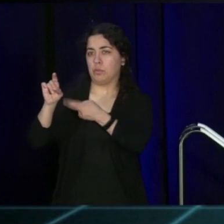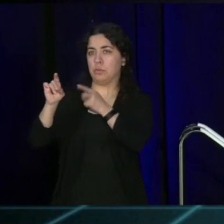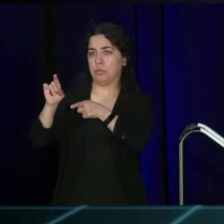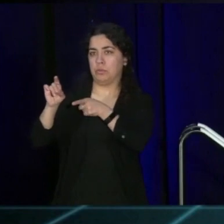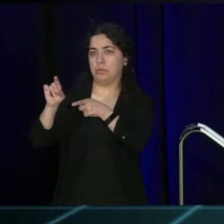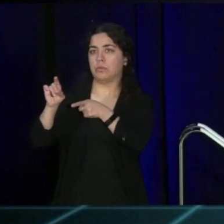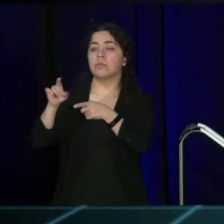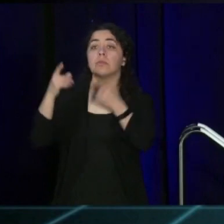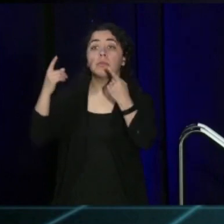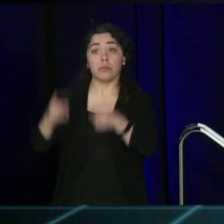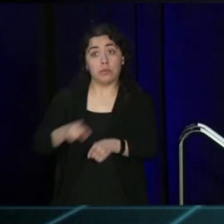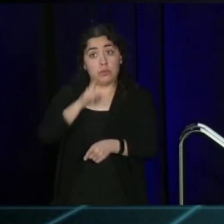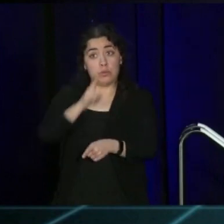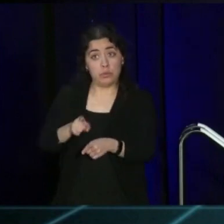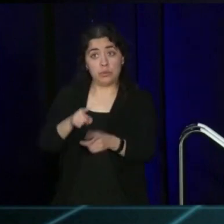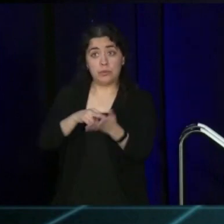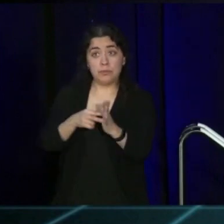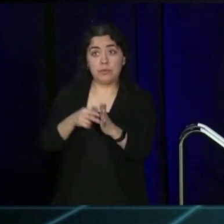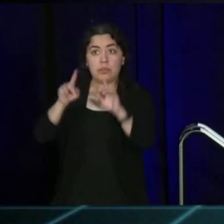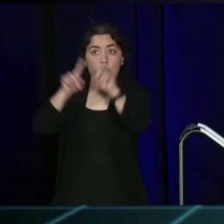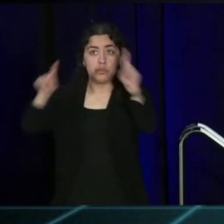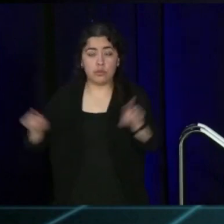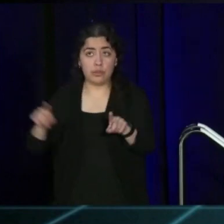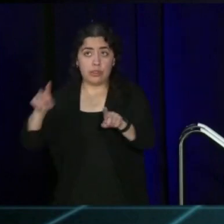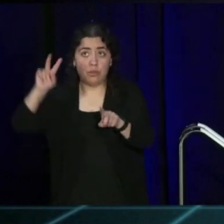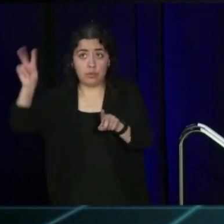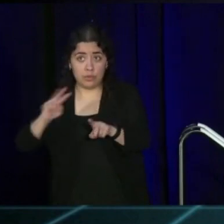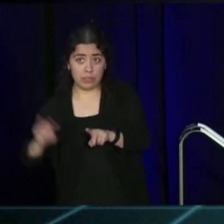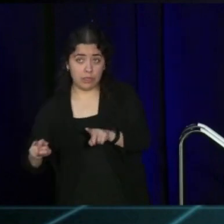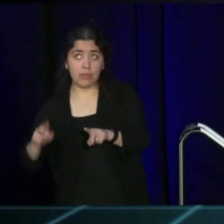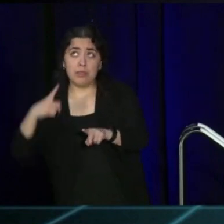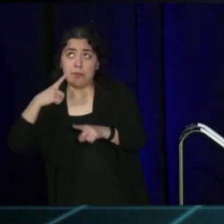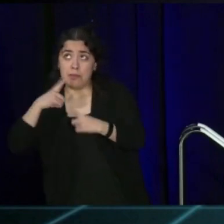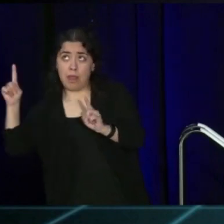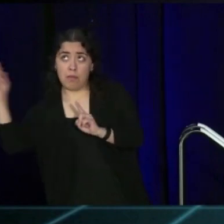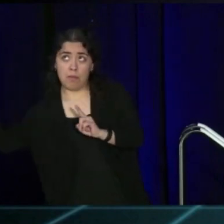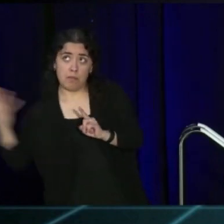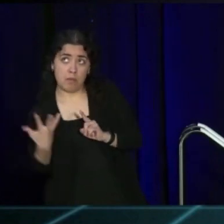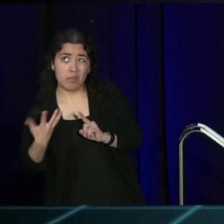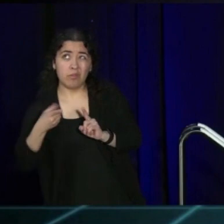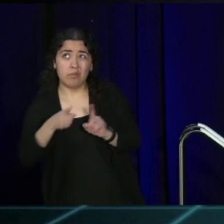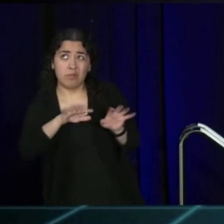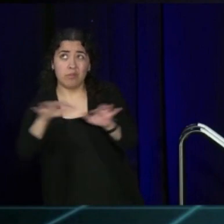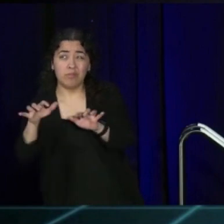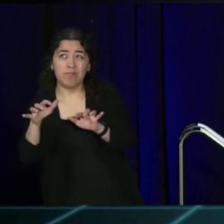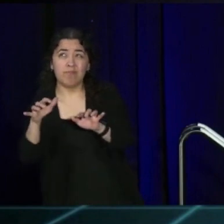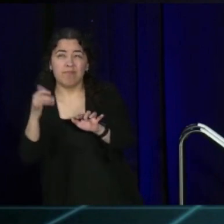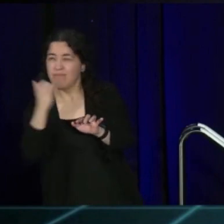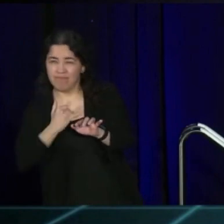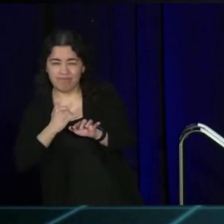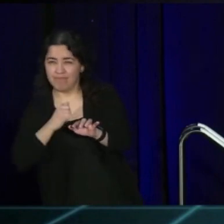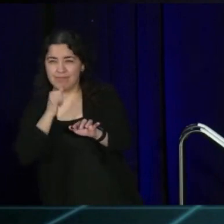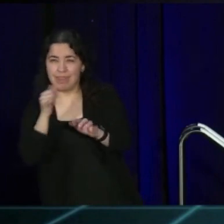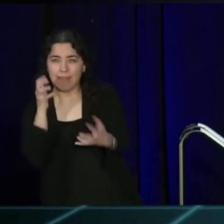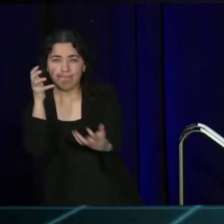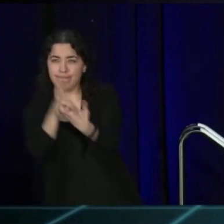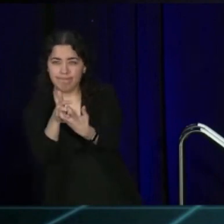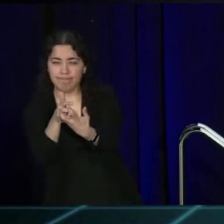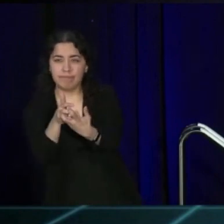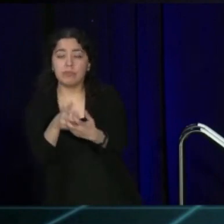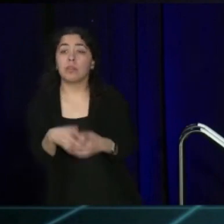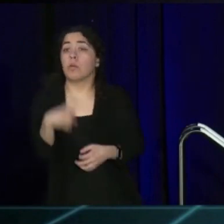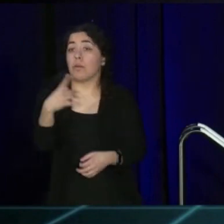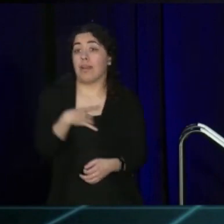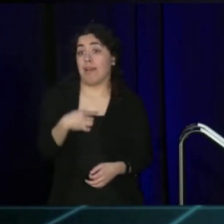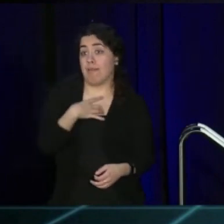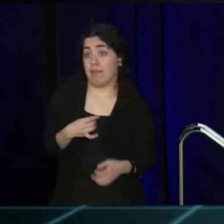true, the screen will actually announce that this input has some invalid data. One neat trick that I really like to use is that we can actually use